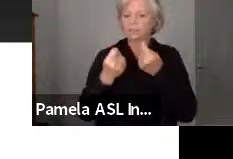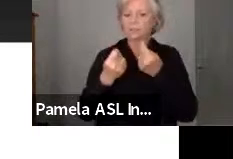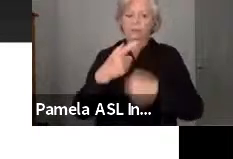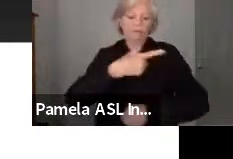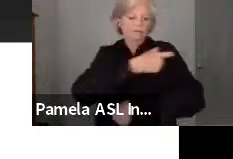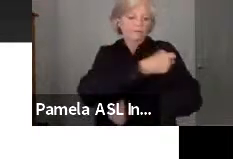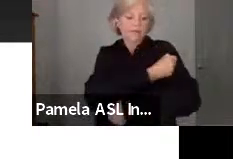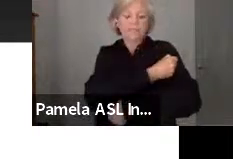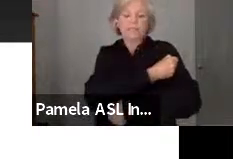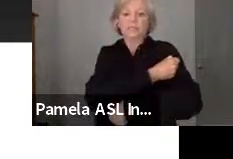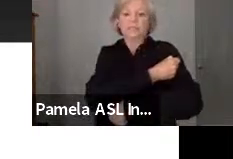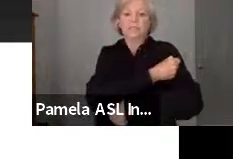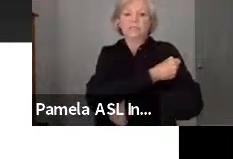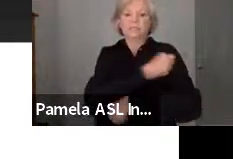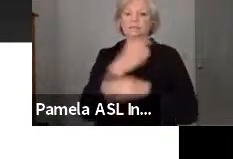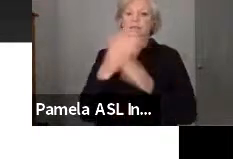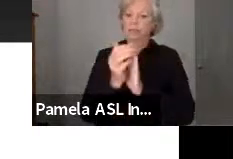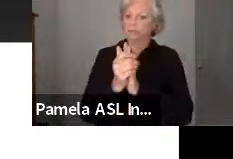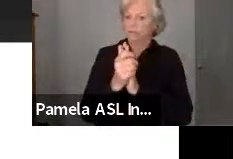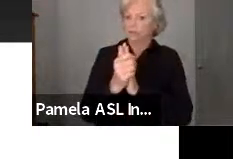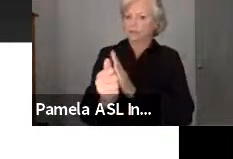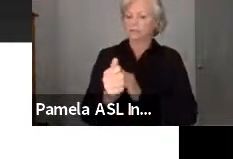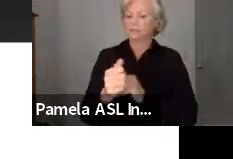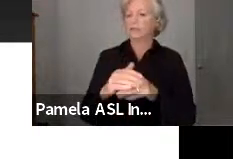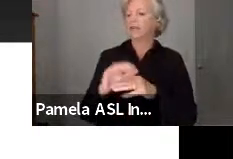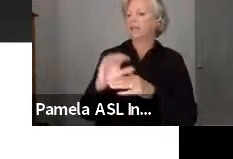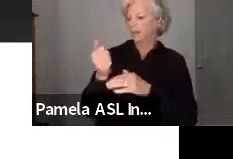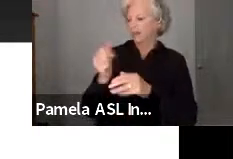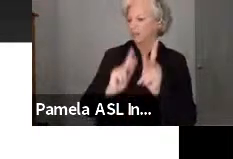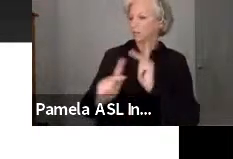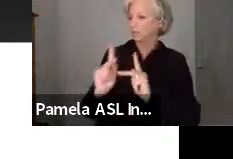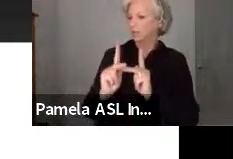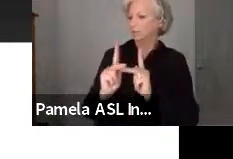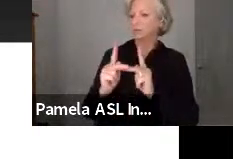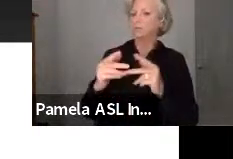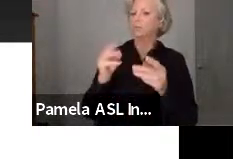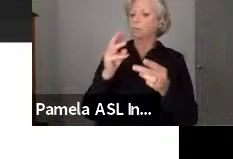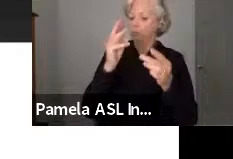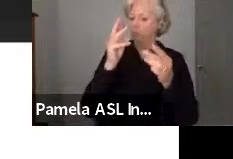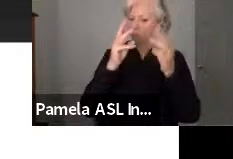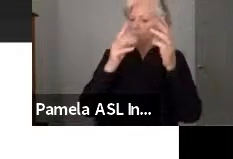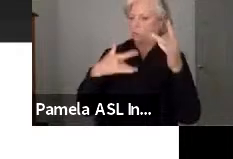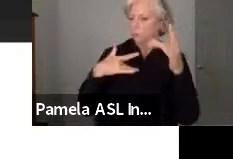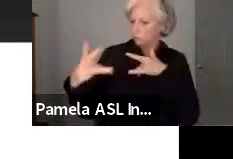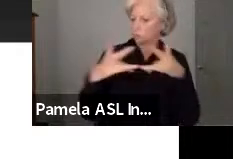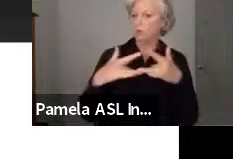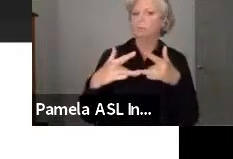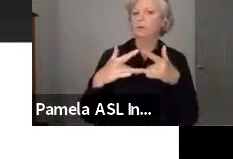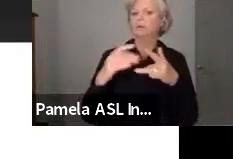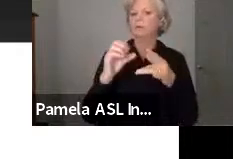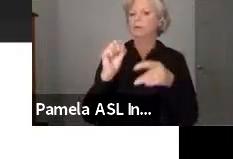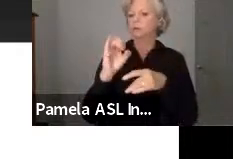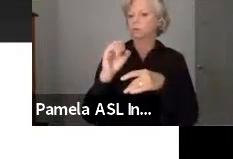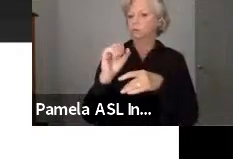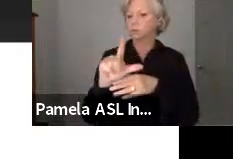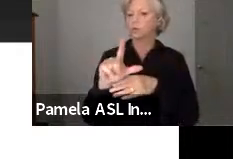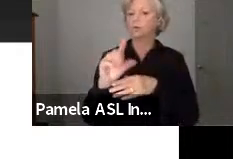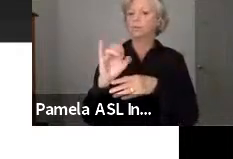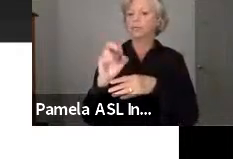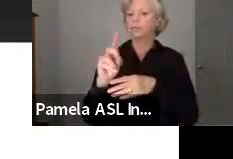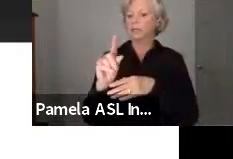saw a few other people who were quite concerned about social media misinformation as well. Next